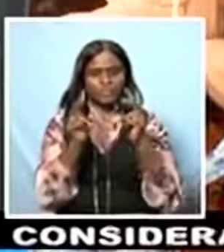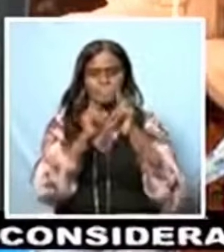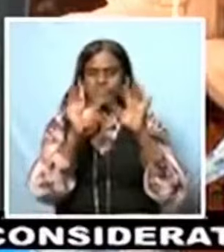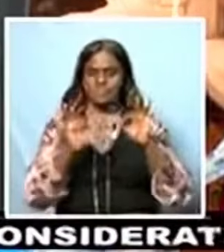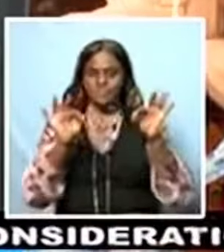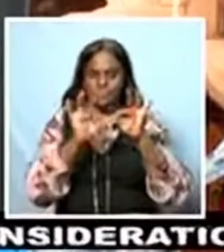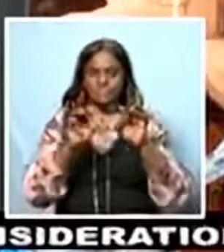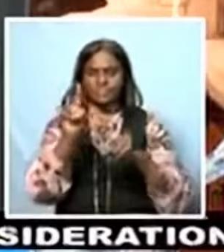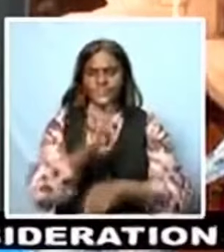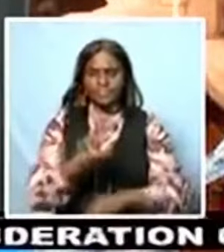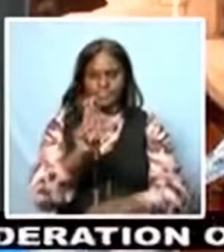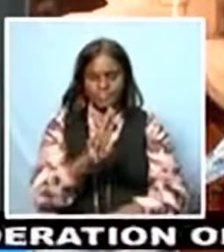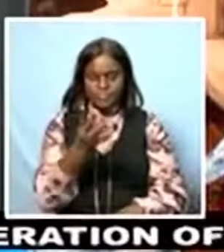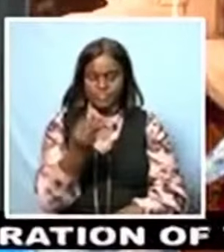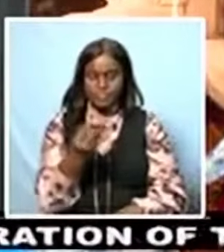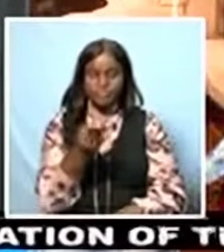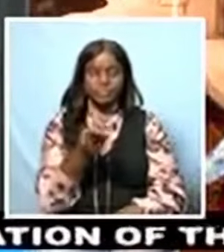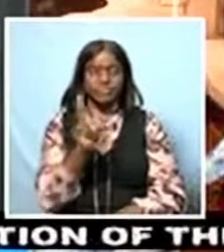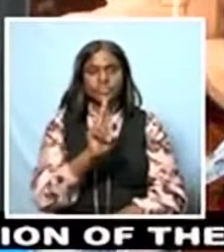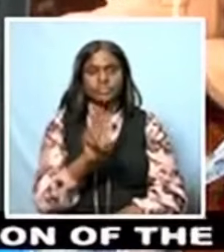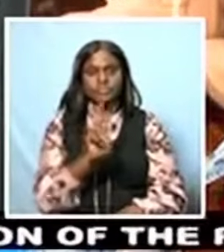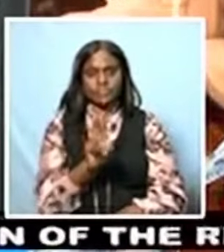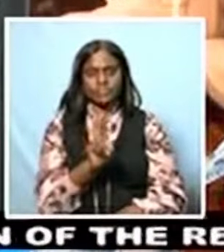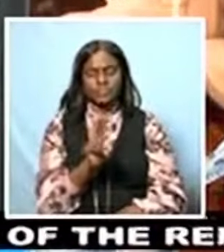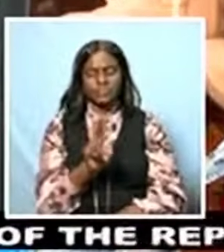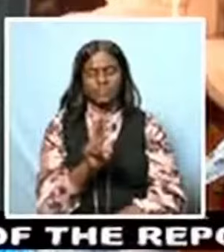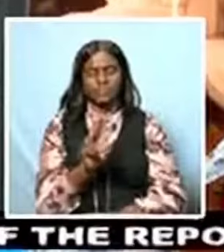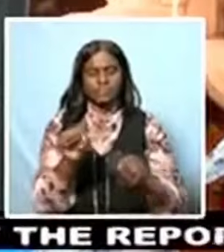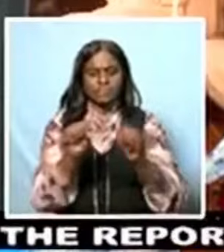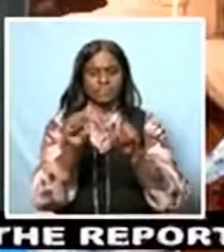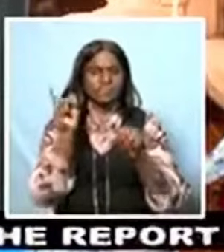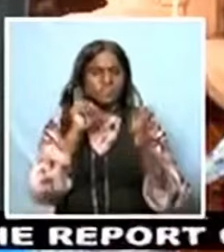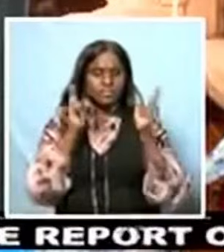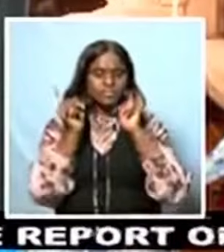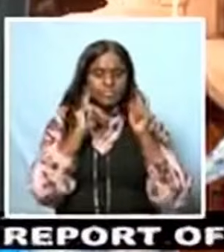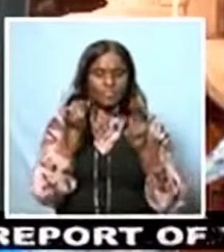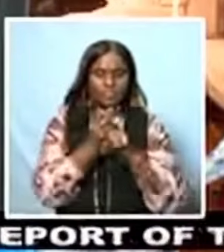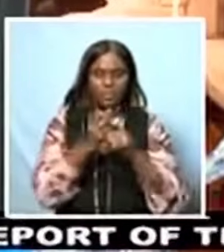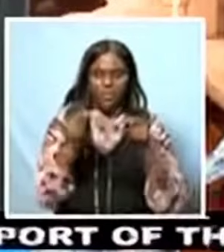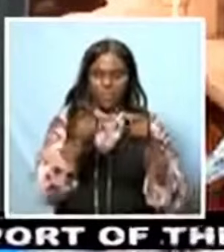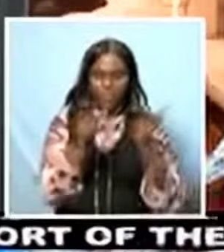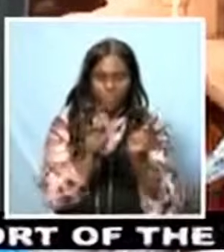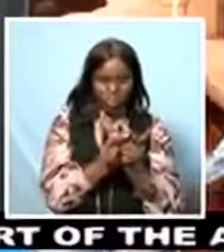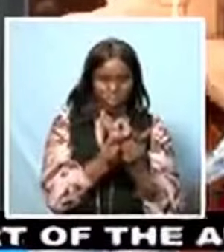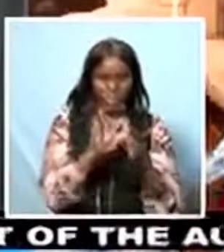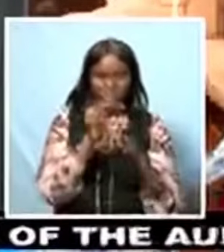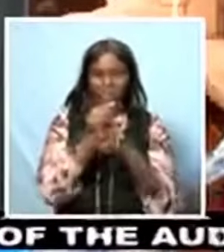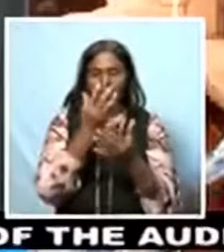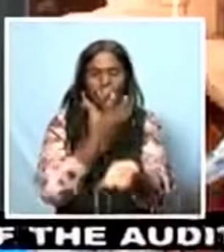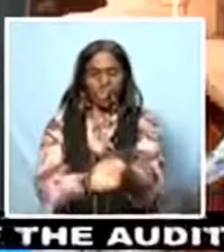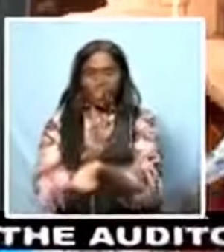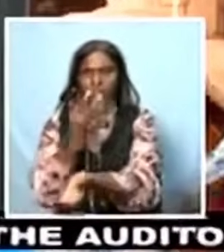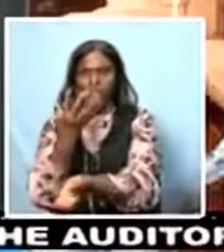significant unspent funds, either from the main port or from the devolved